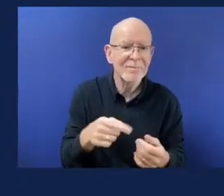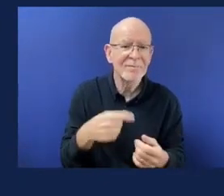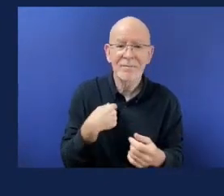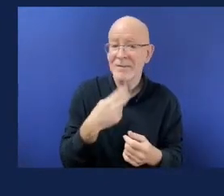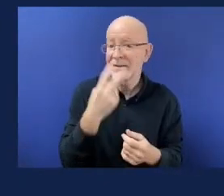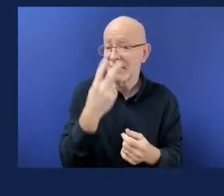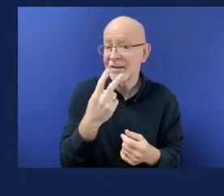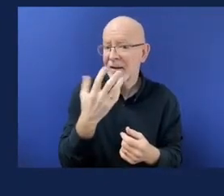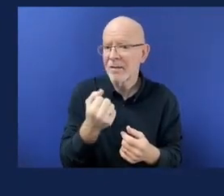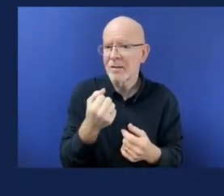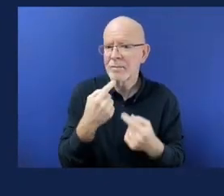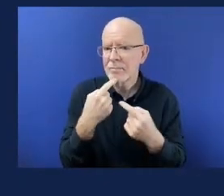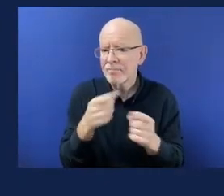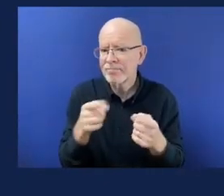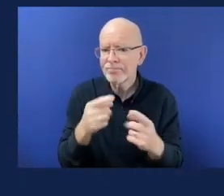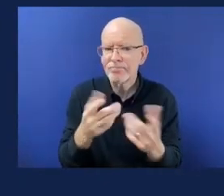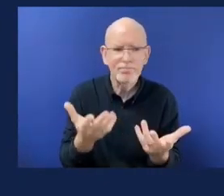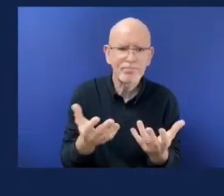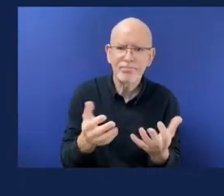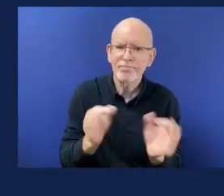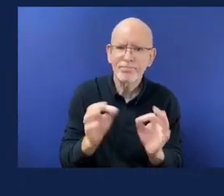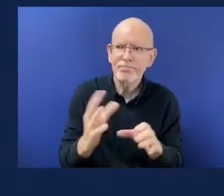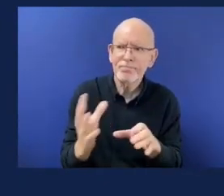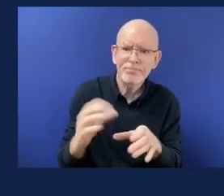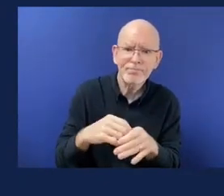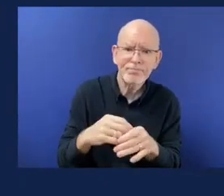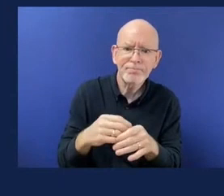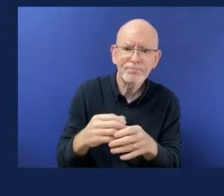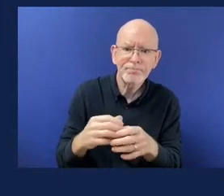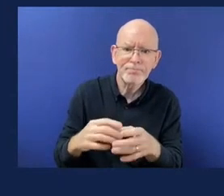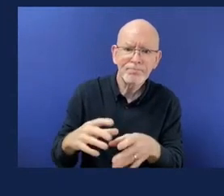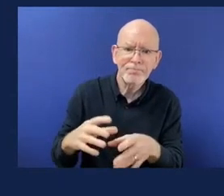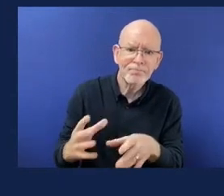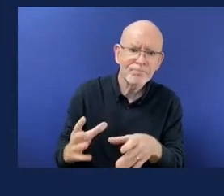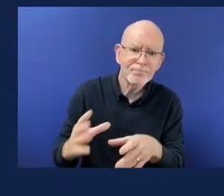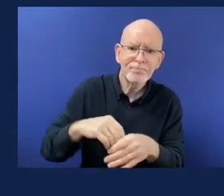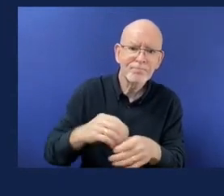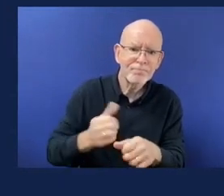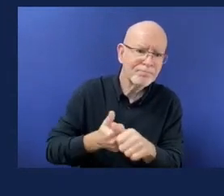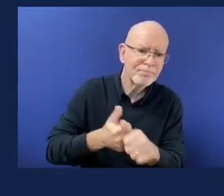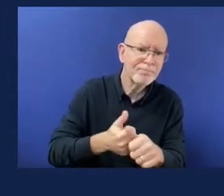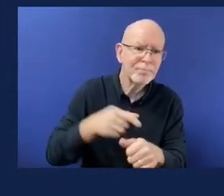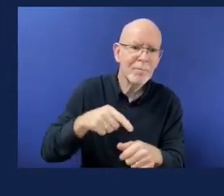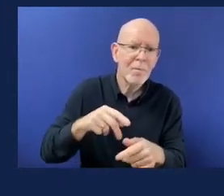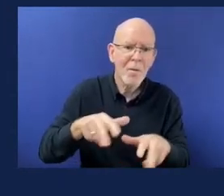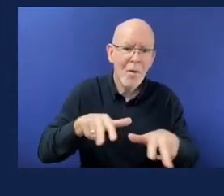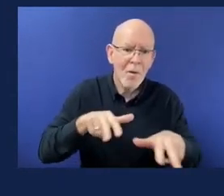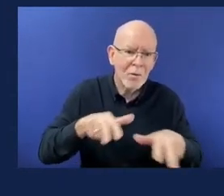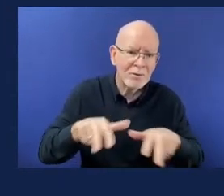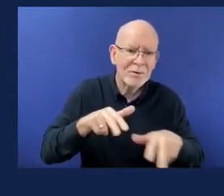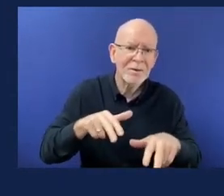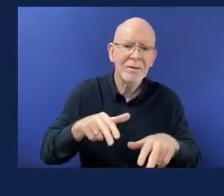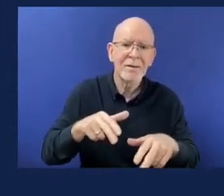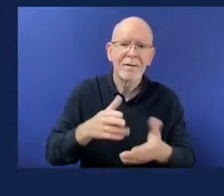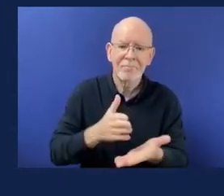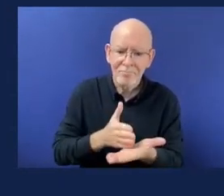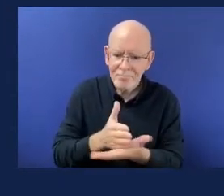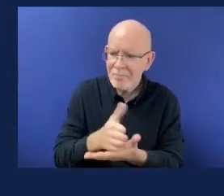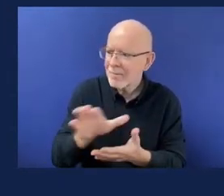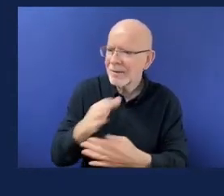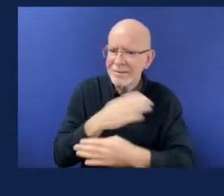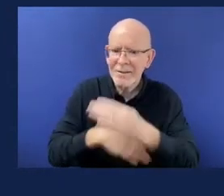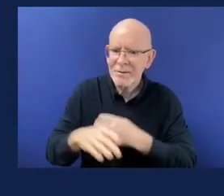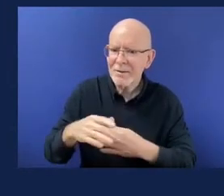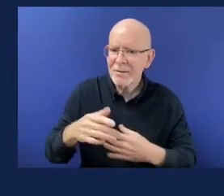nobody actually consults with the people who have the lived experience and can tell you, actually, this doesn't meet the needs